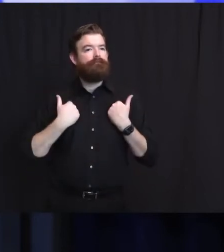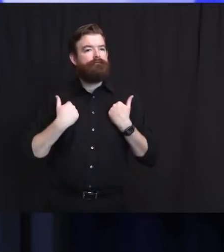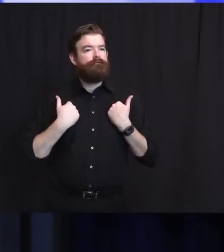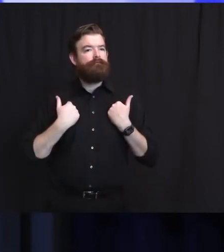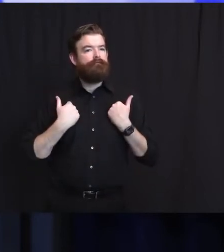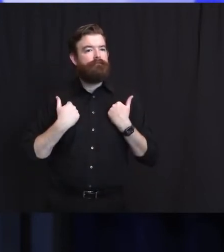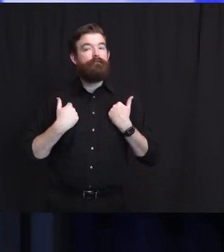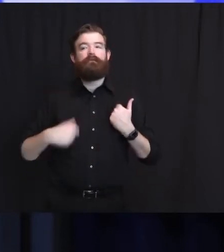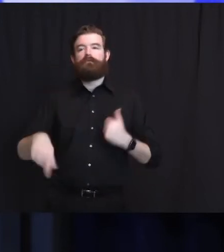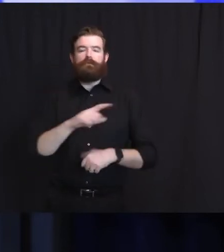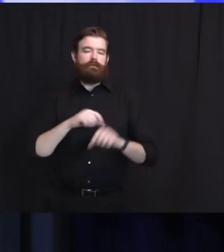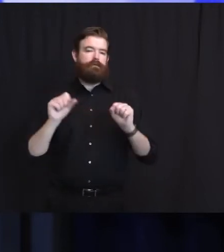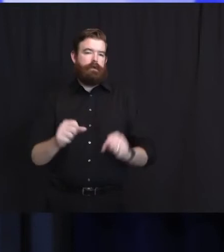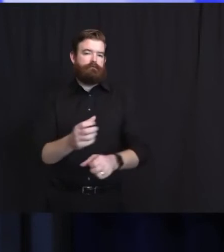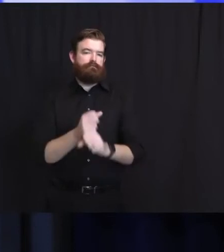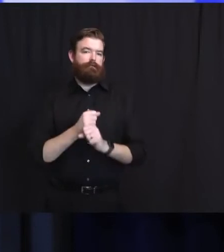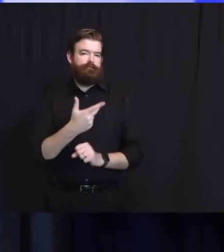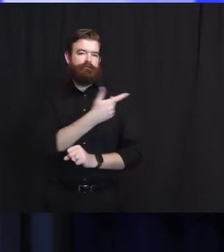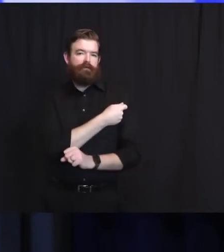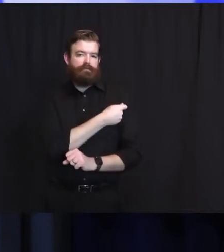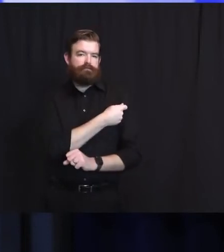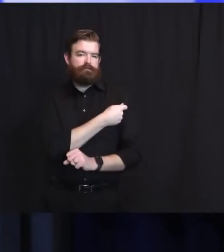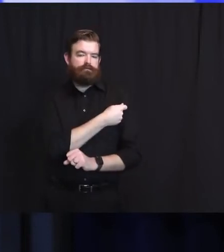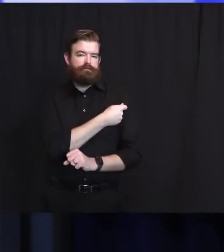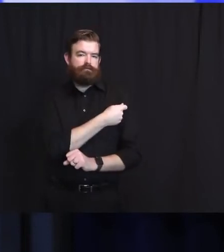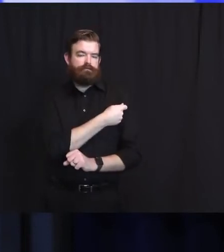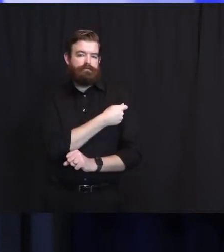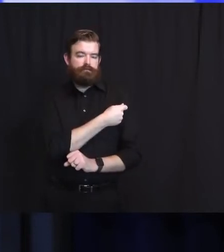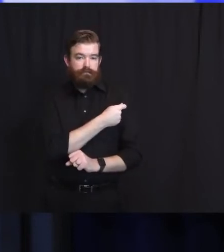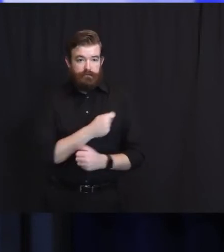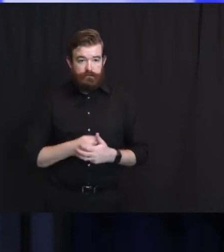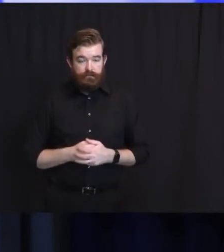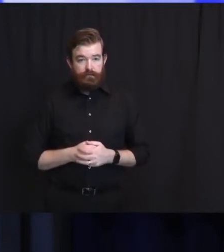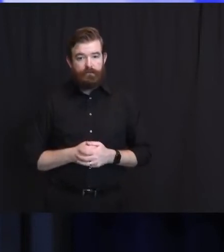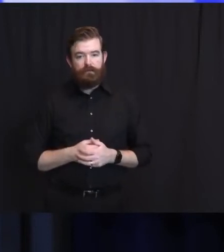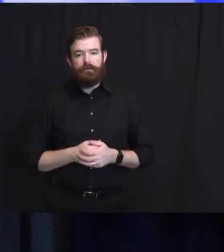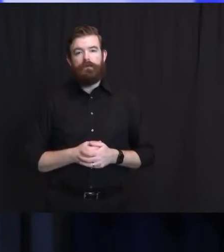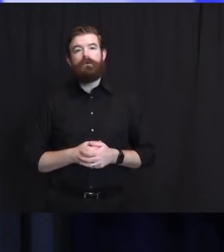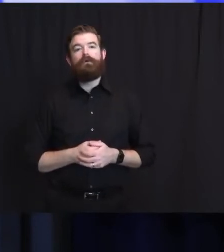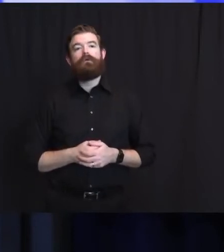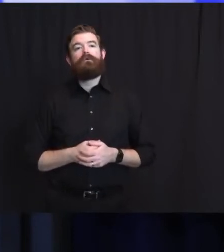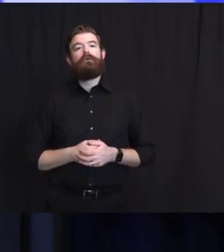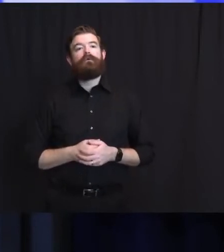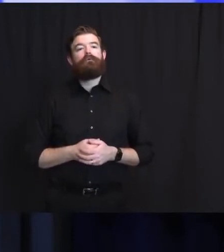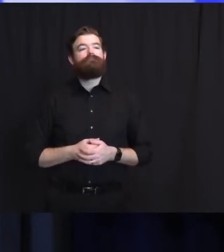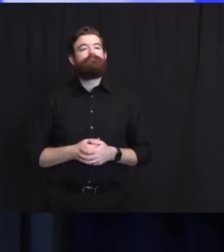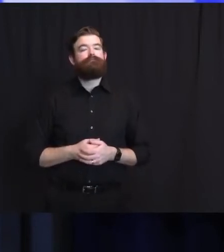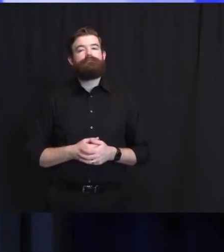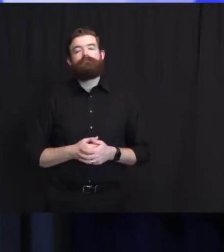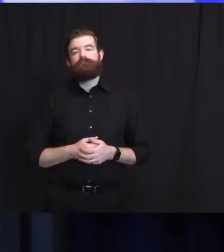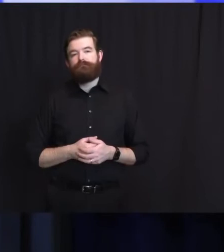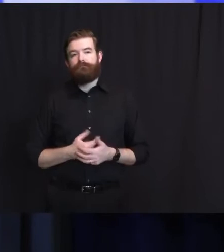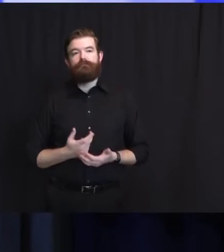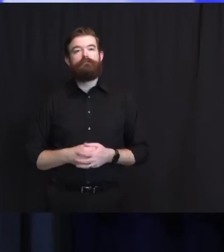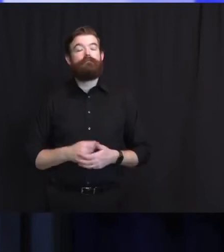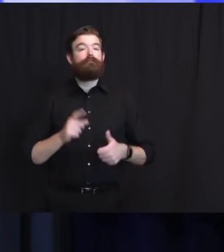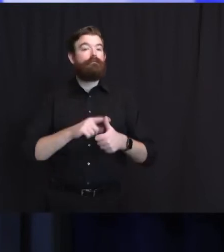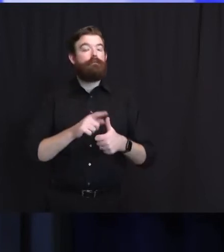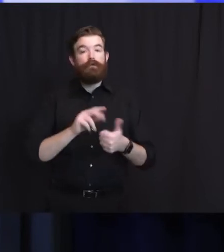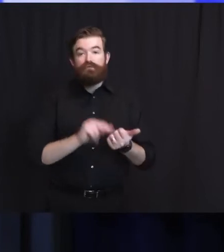vaccine. In addition to the vulnerable residents of nursing homes and assisted living facilities, we were most